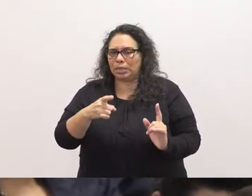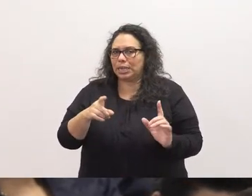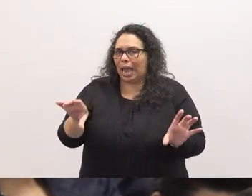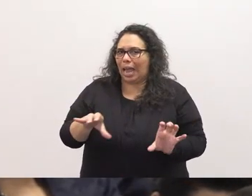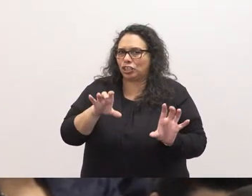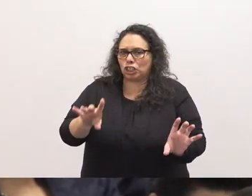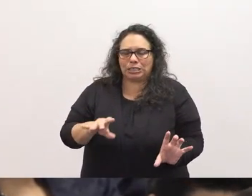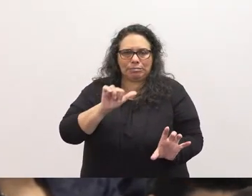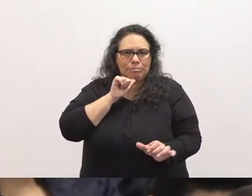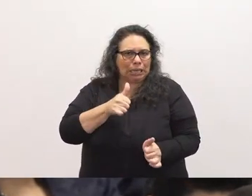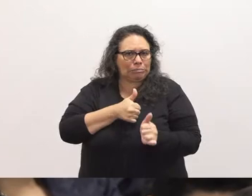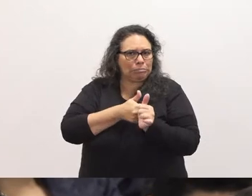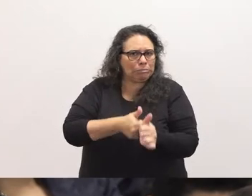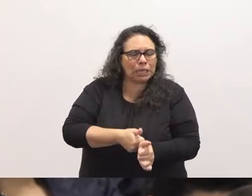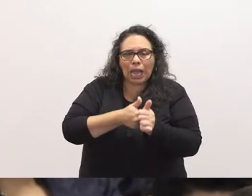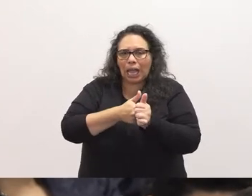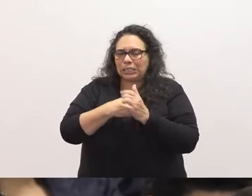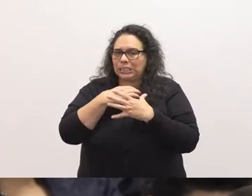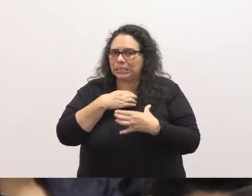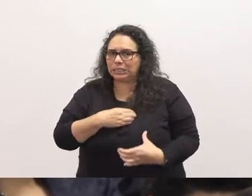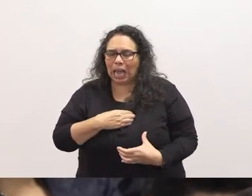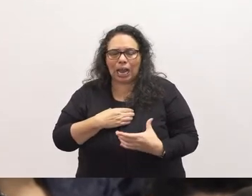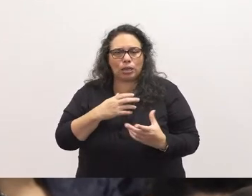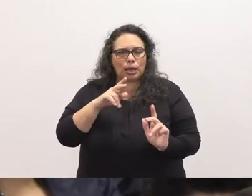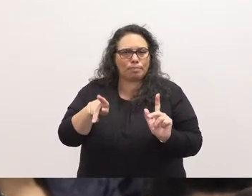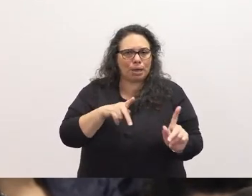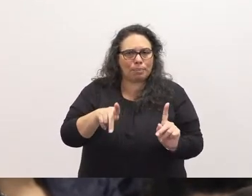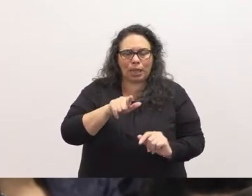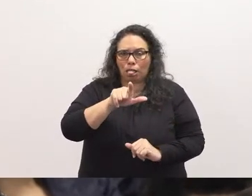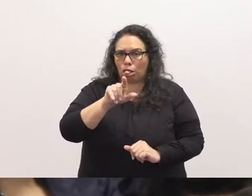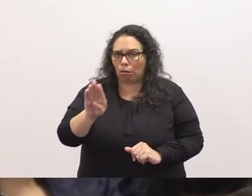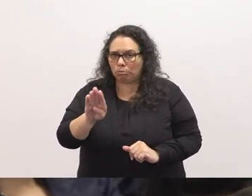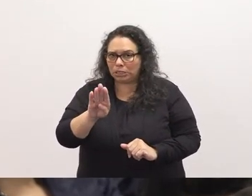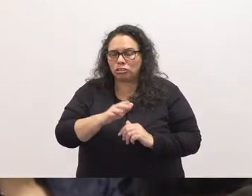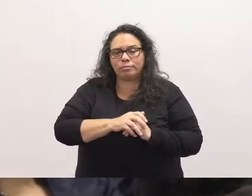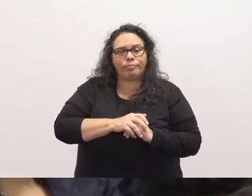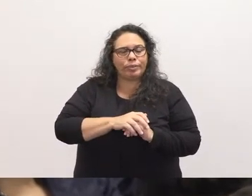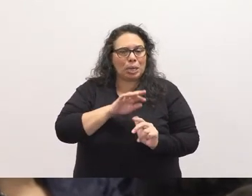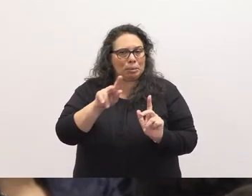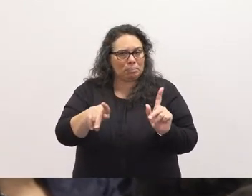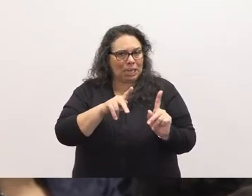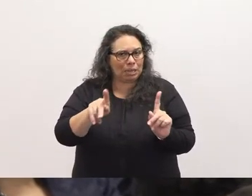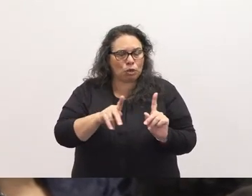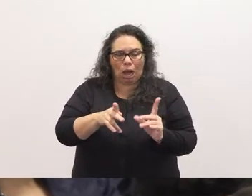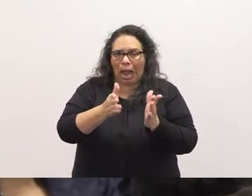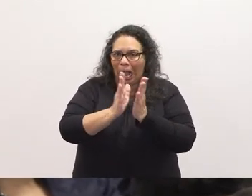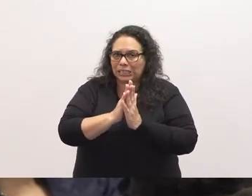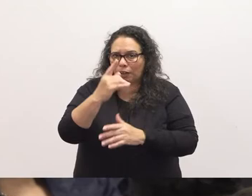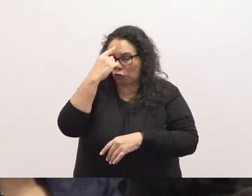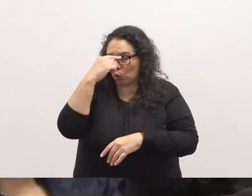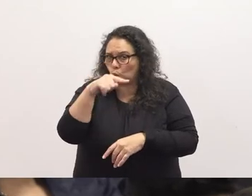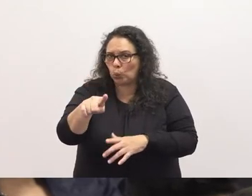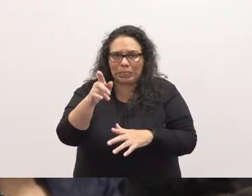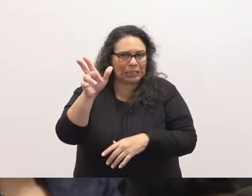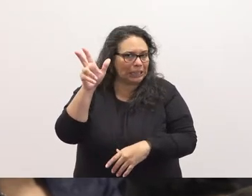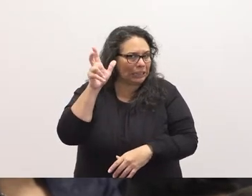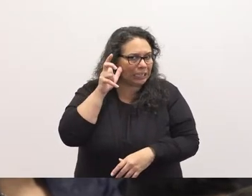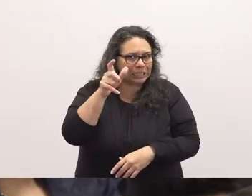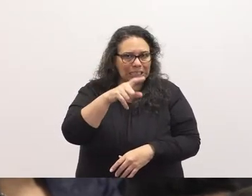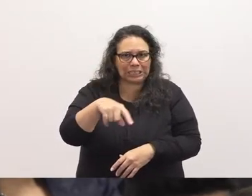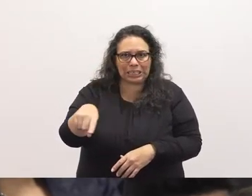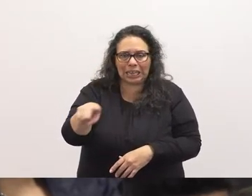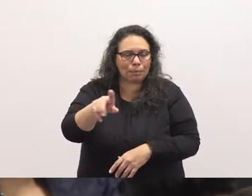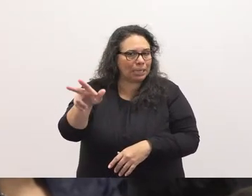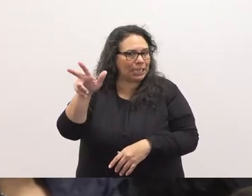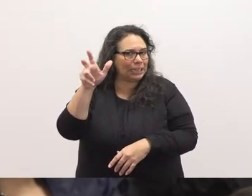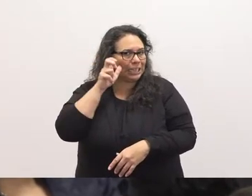to the desires of the public in Long Beach. These people are asking for you to listen to them, to